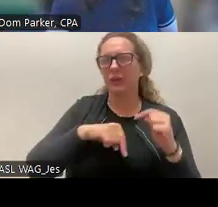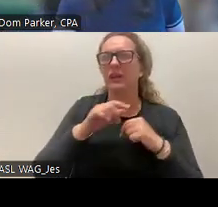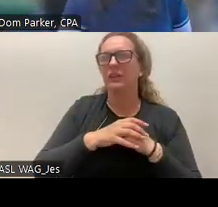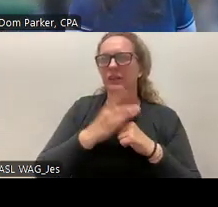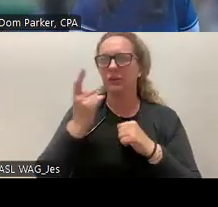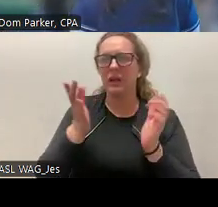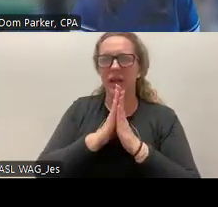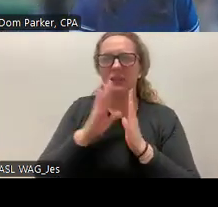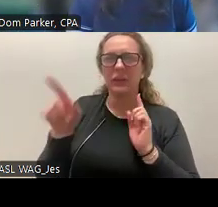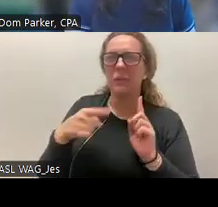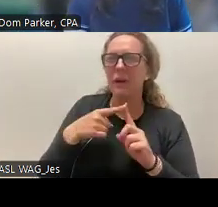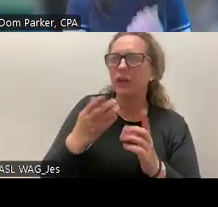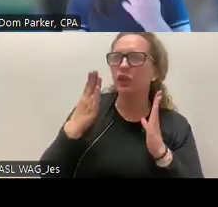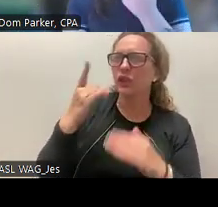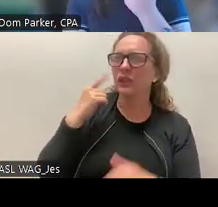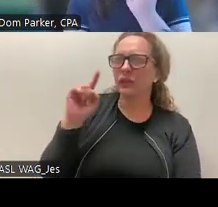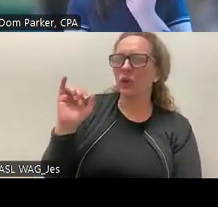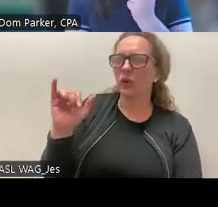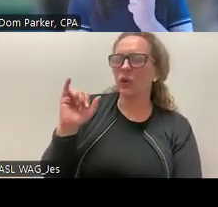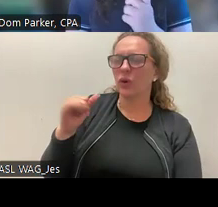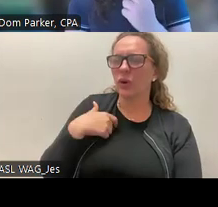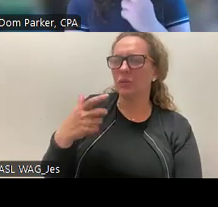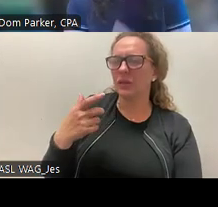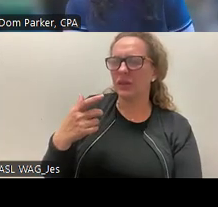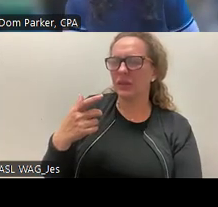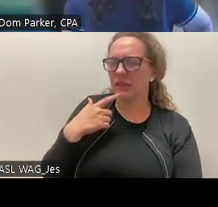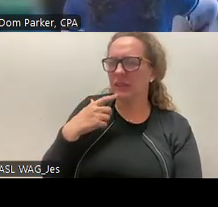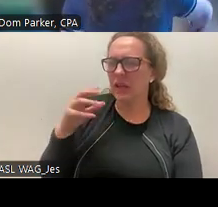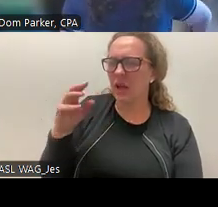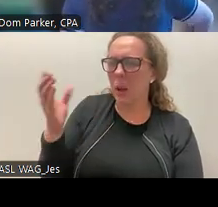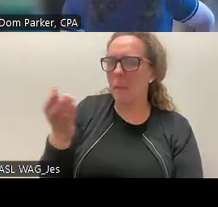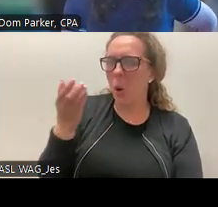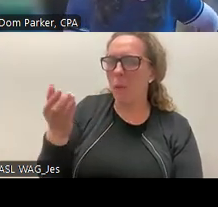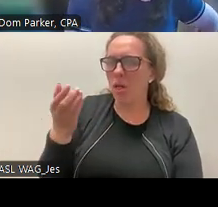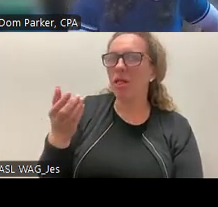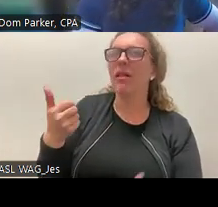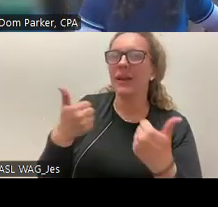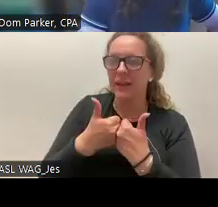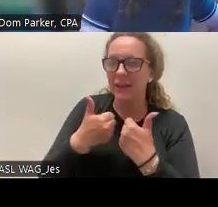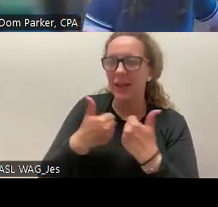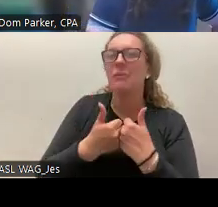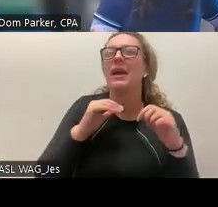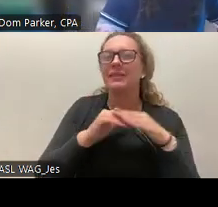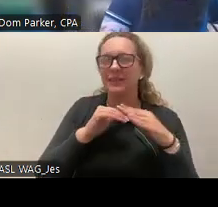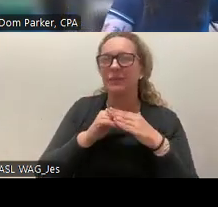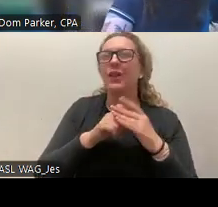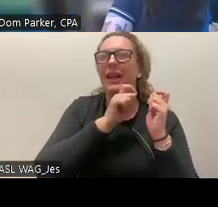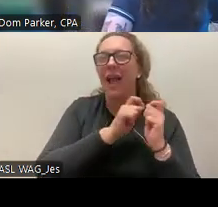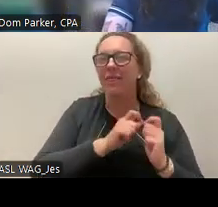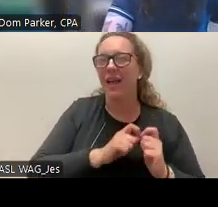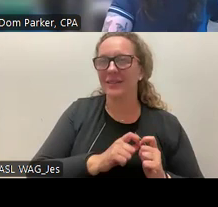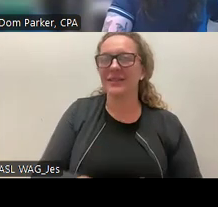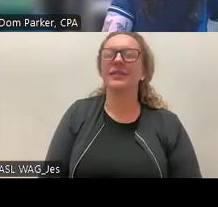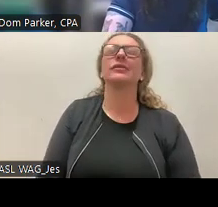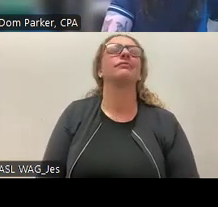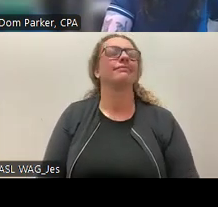asking about suggestions for, maybe I take it back because it says mobile game accessibility guidelines. So that might be a little bit different than some of